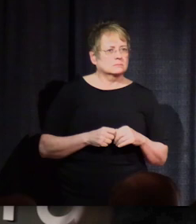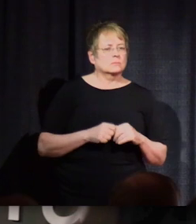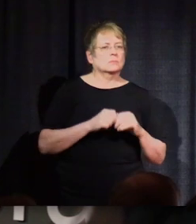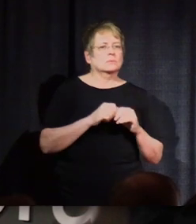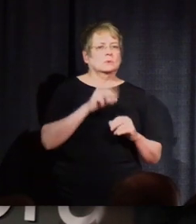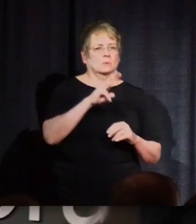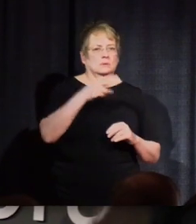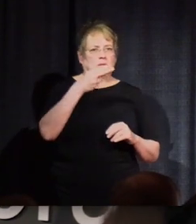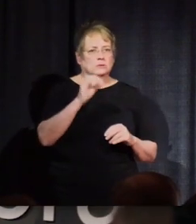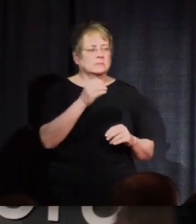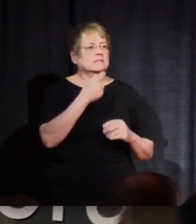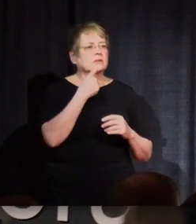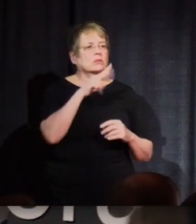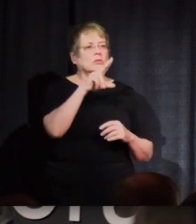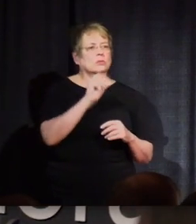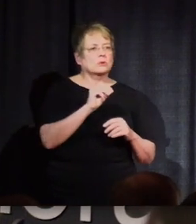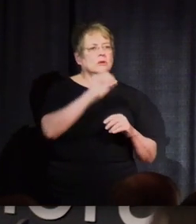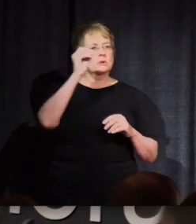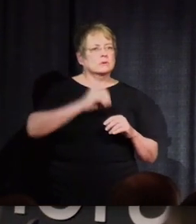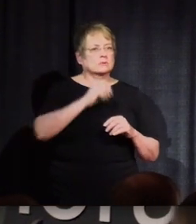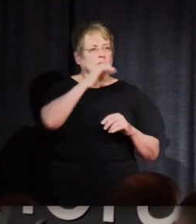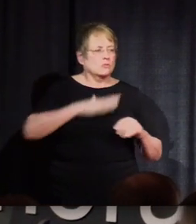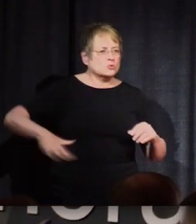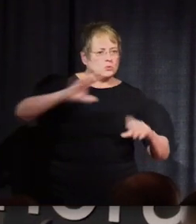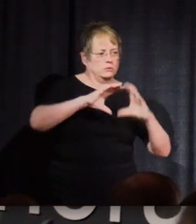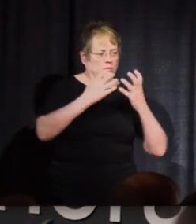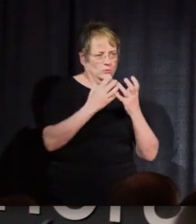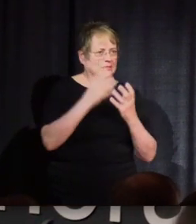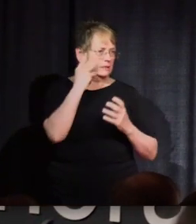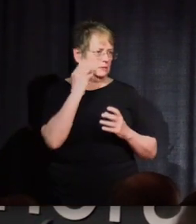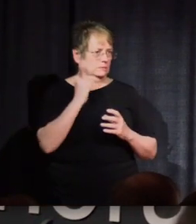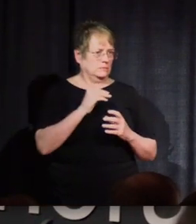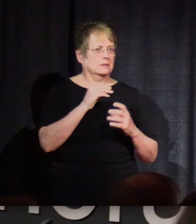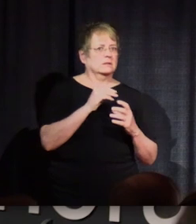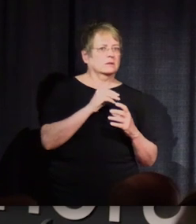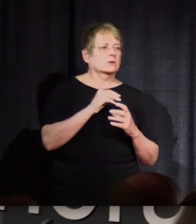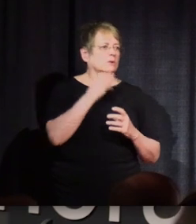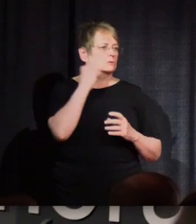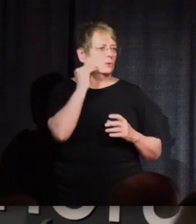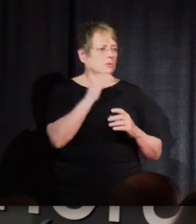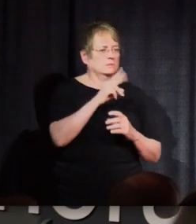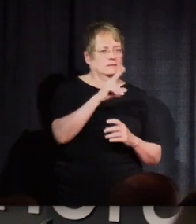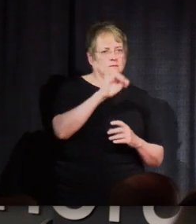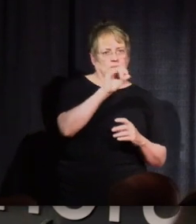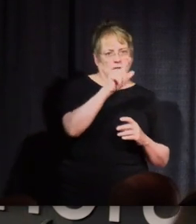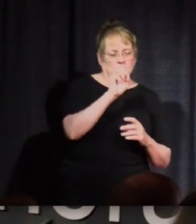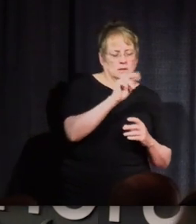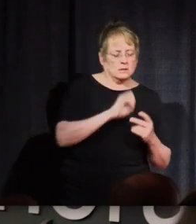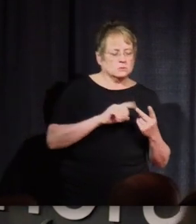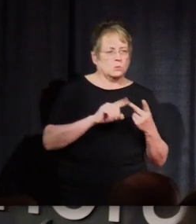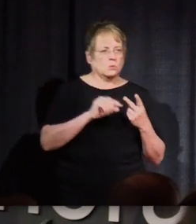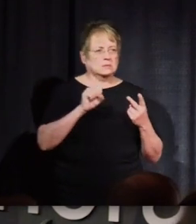30 of women across the world experience domestic violence or sexual assault alaska's rate is